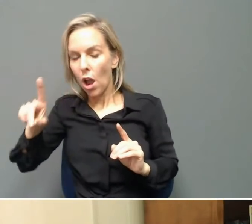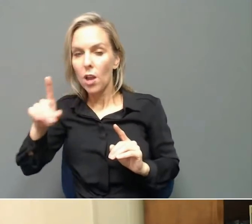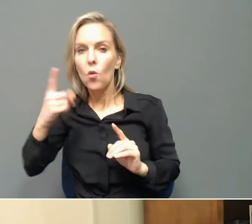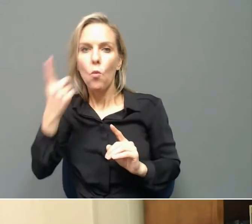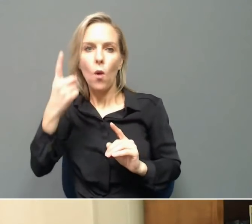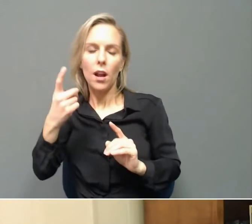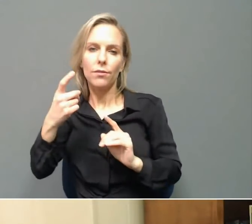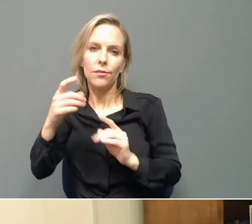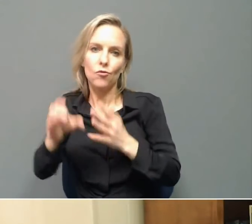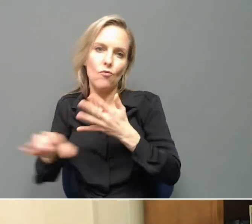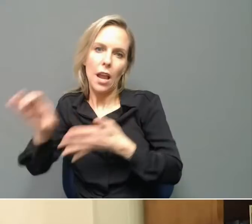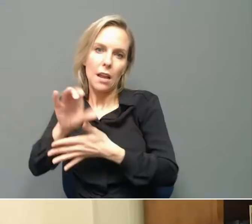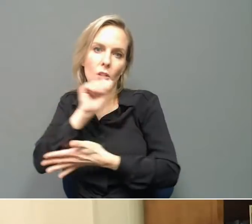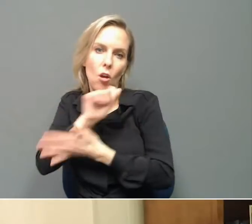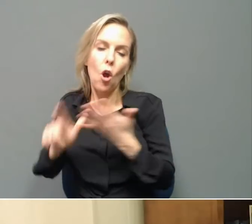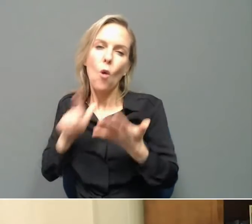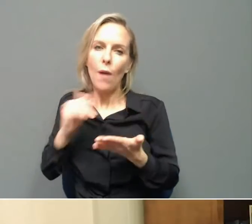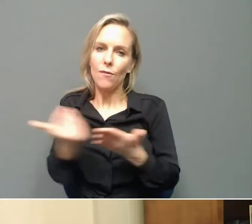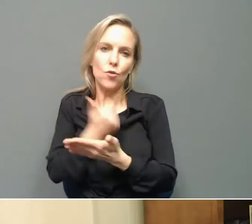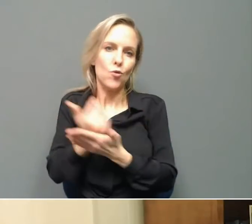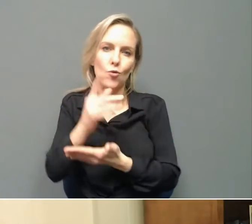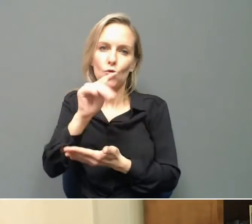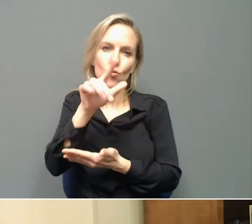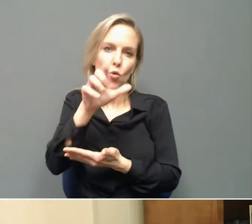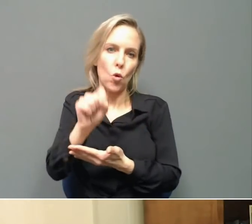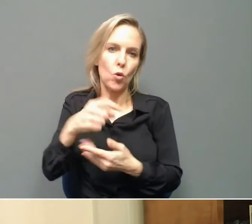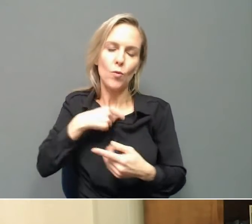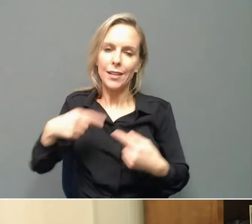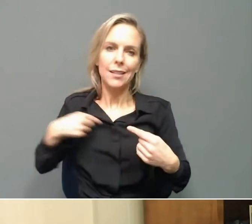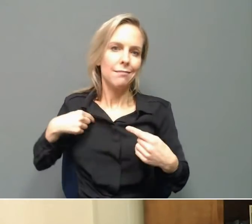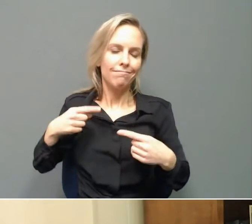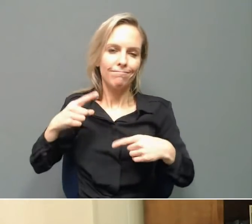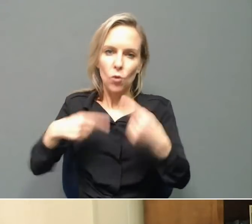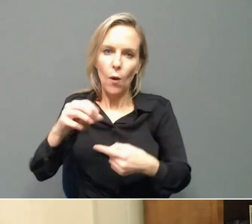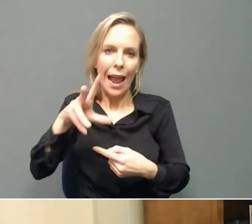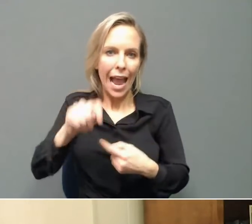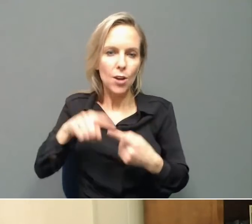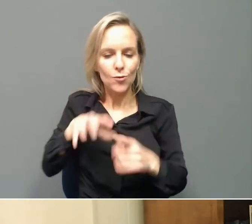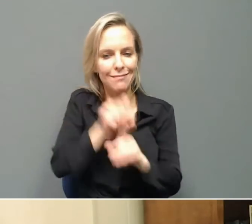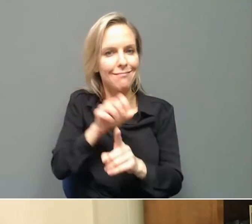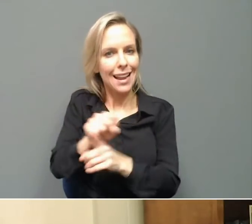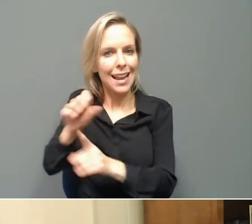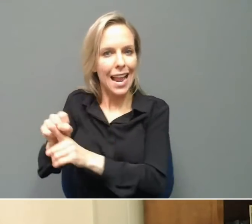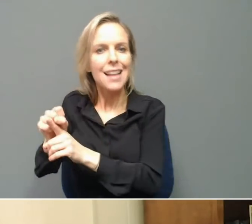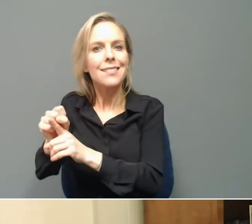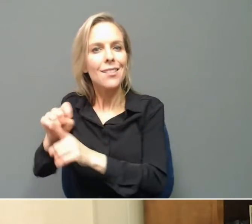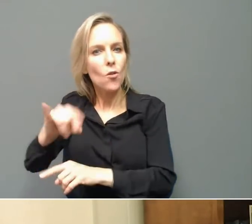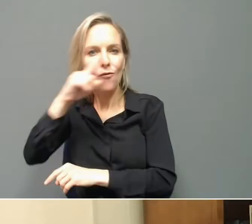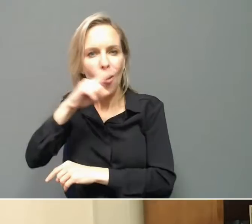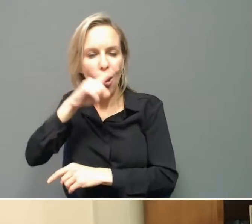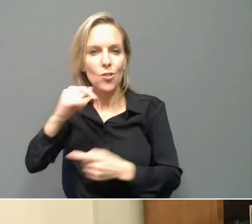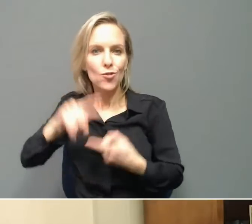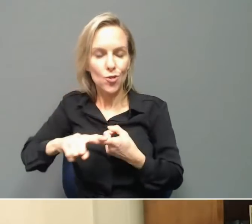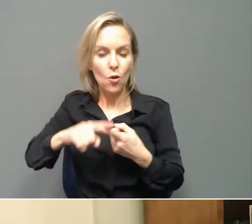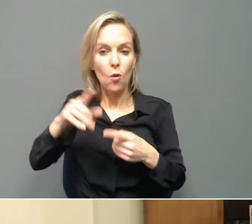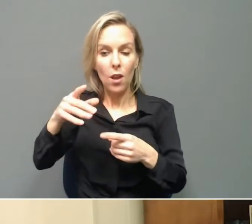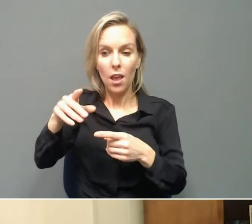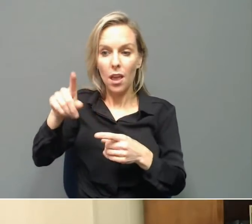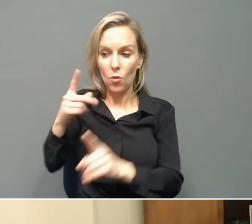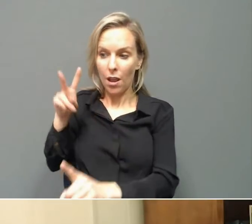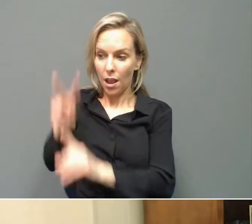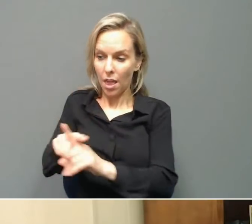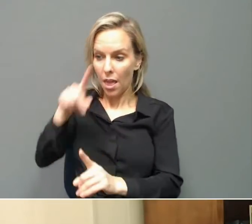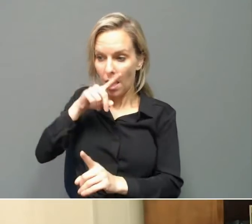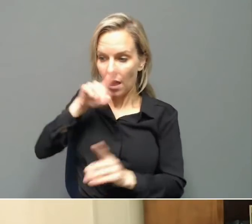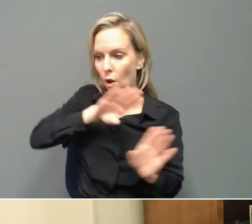are rolling out new tools every day to try to catch that and push those to the side so we can work the claims